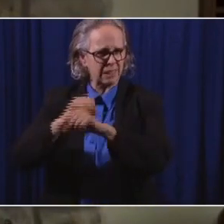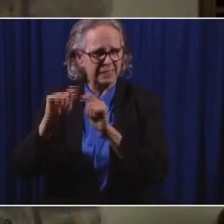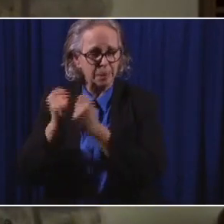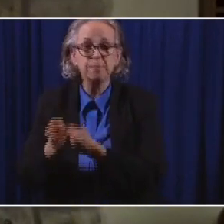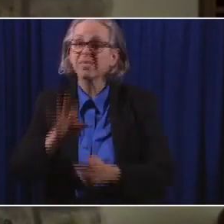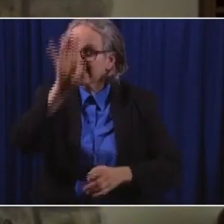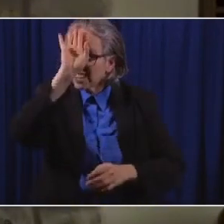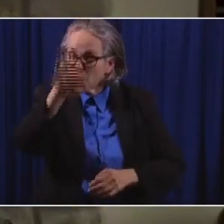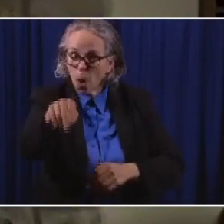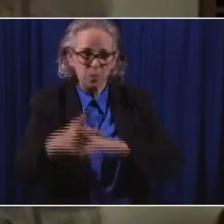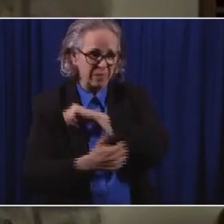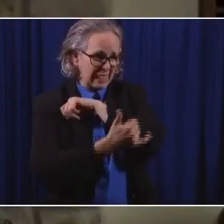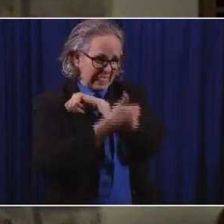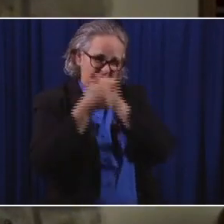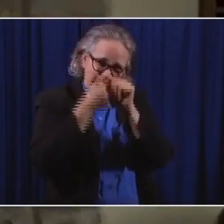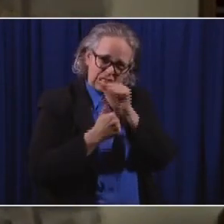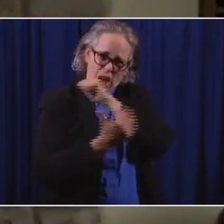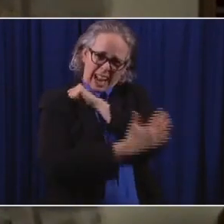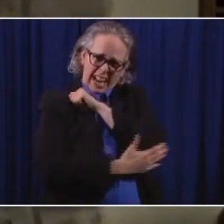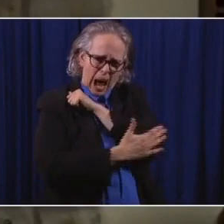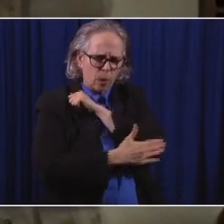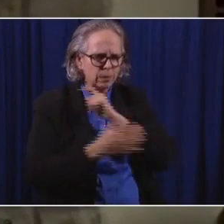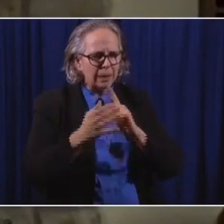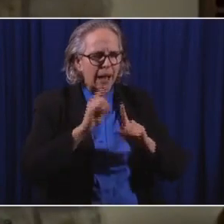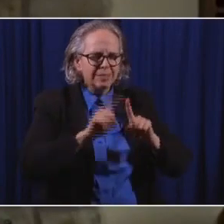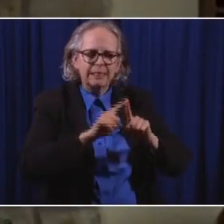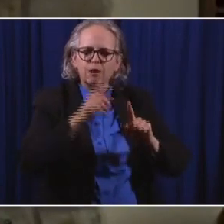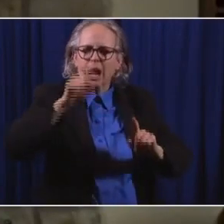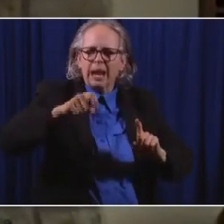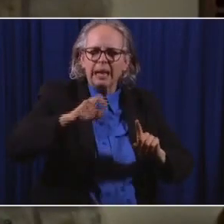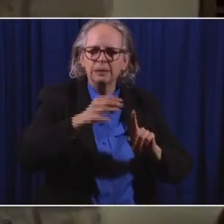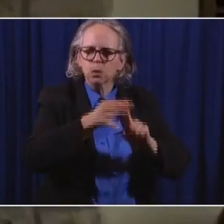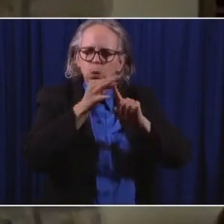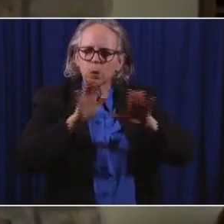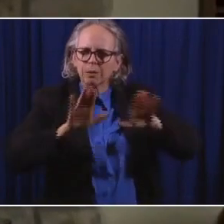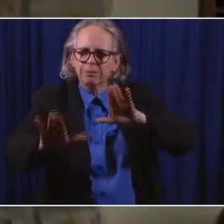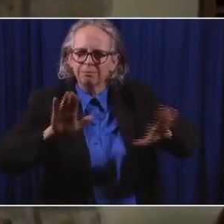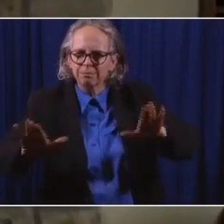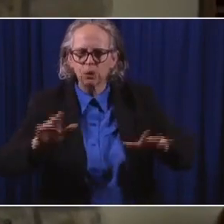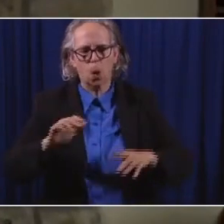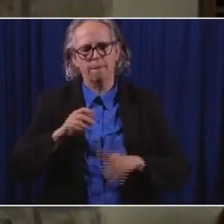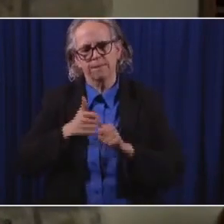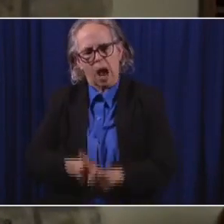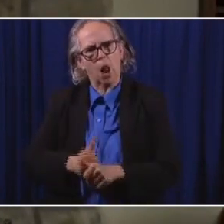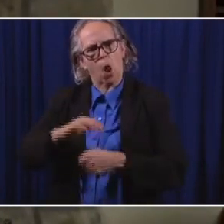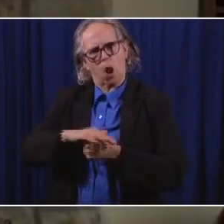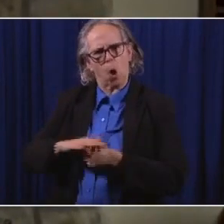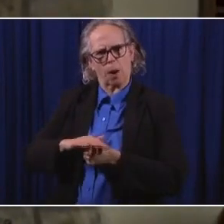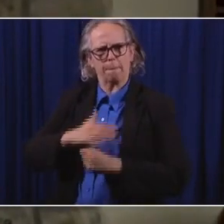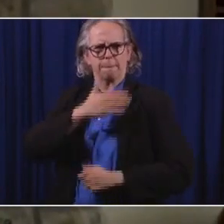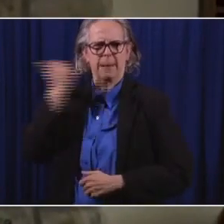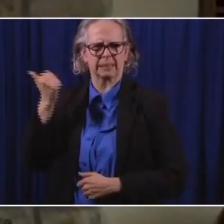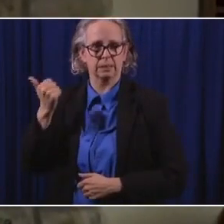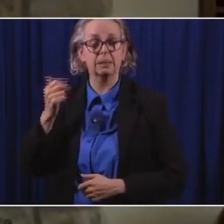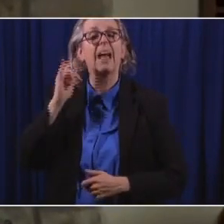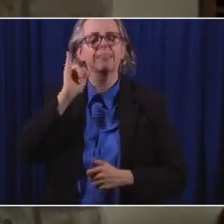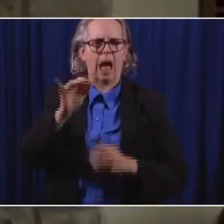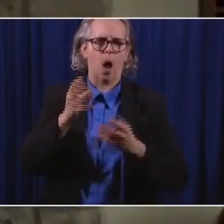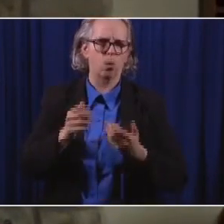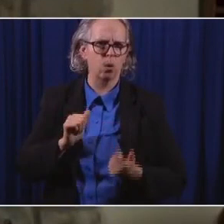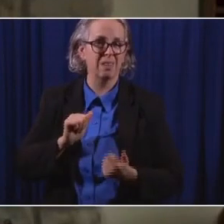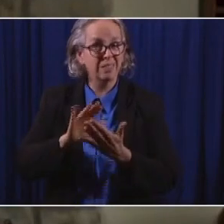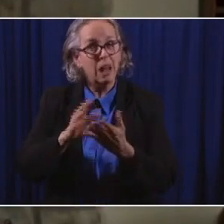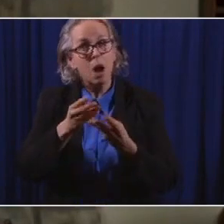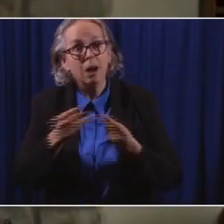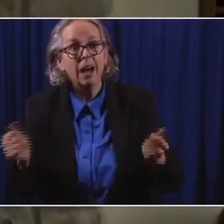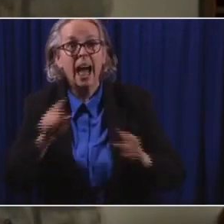far wants to help, wants to be involved. And so this is not magic. We're not saying this is going to solve the problem, but we can't win this. We can't